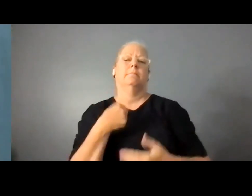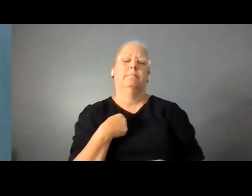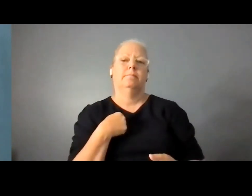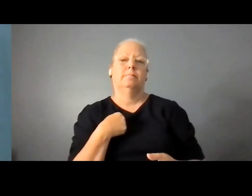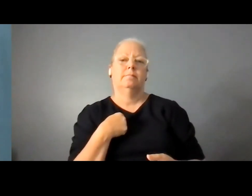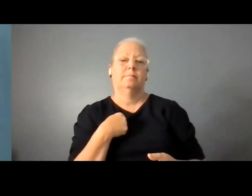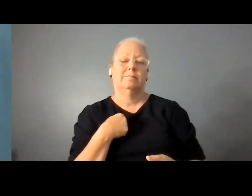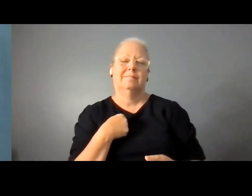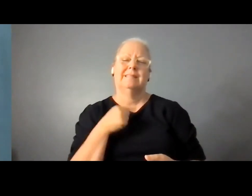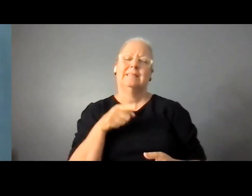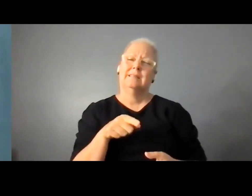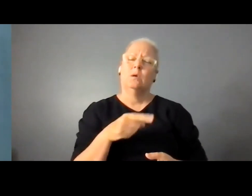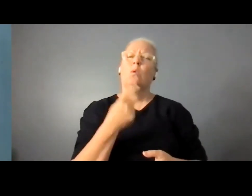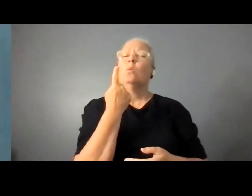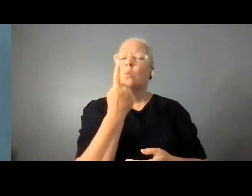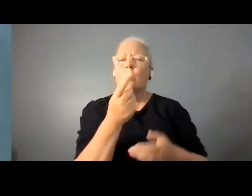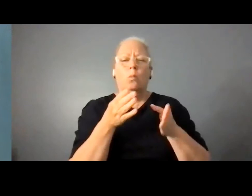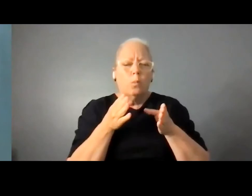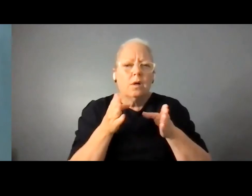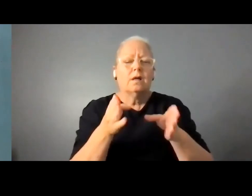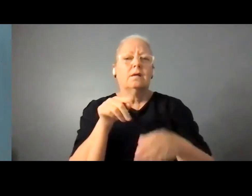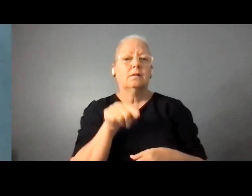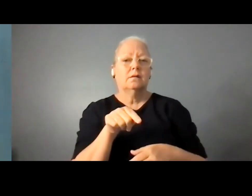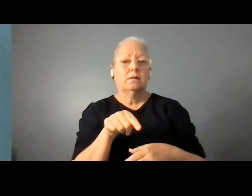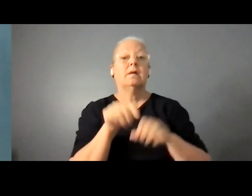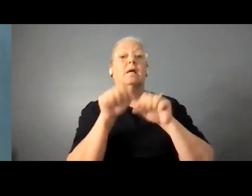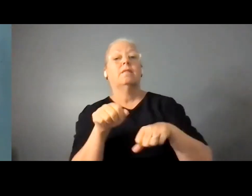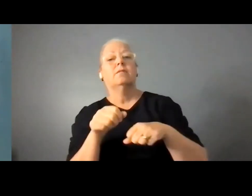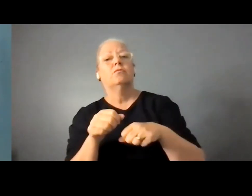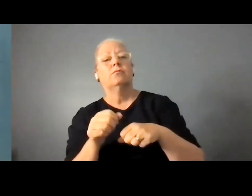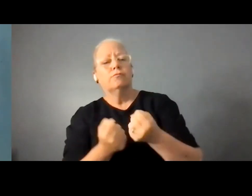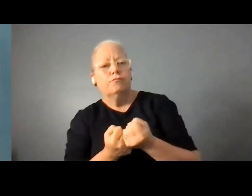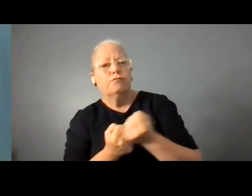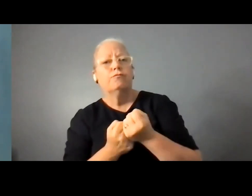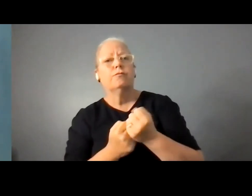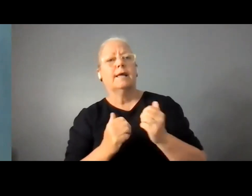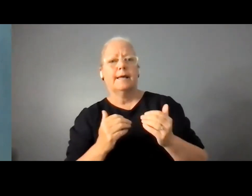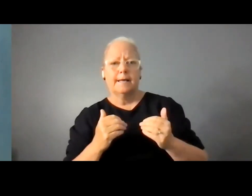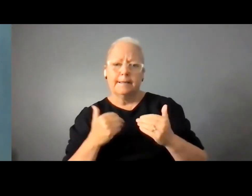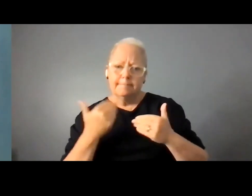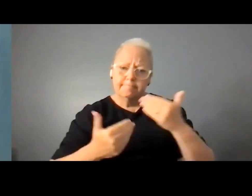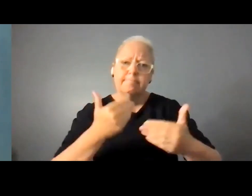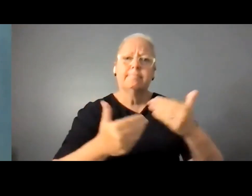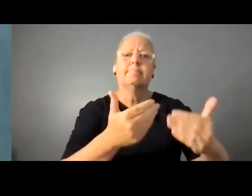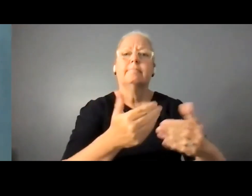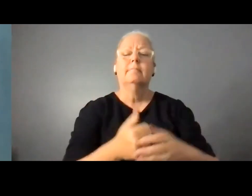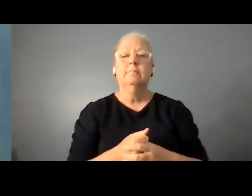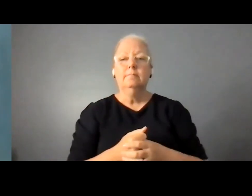one of the methods we can use in order to advance, in order to obtain the spaces